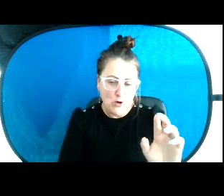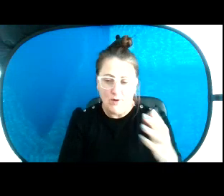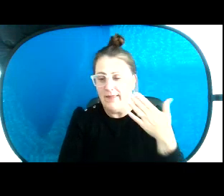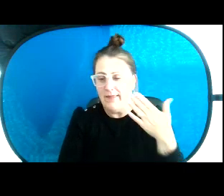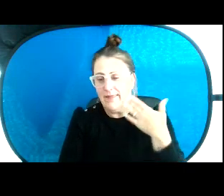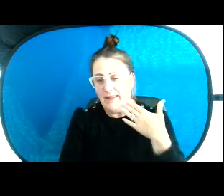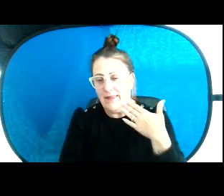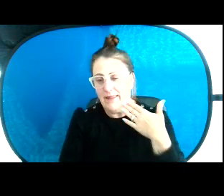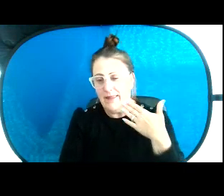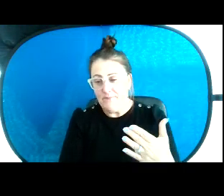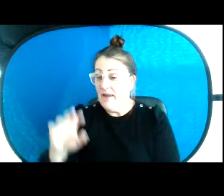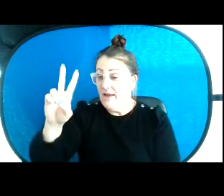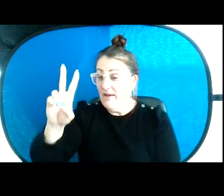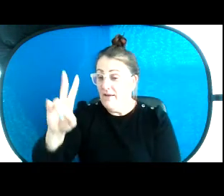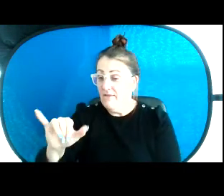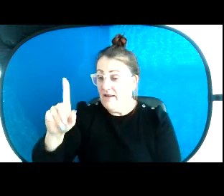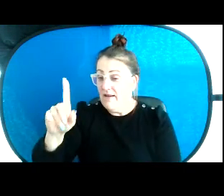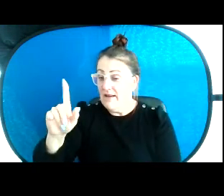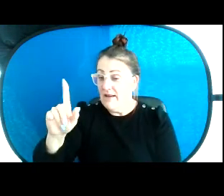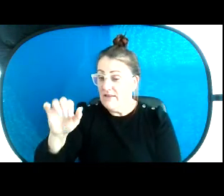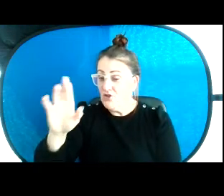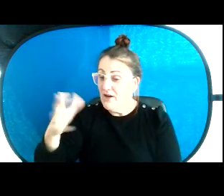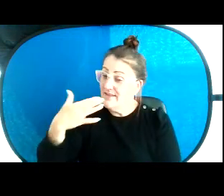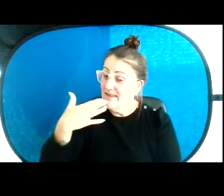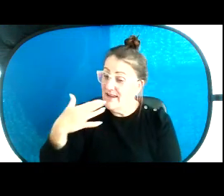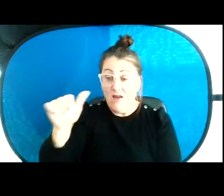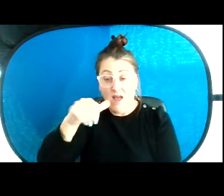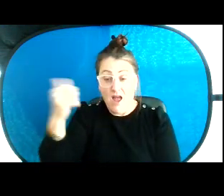Thanks, Vice Chair. Any other commissioners like to make a